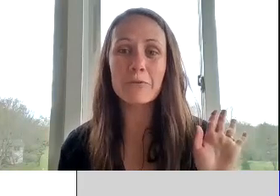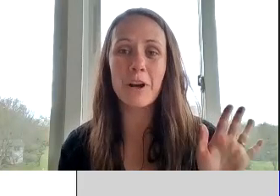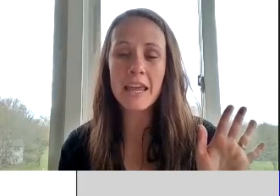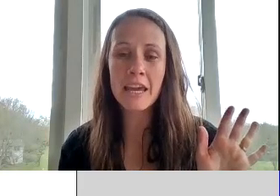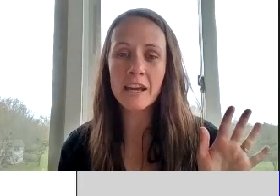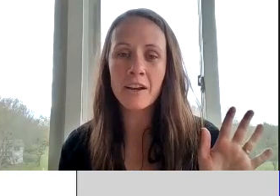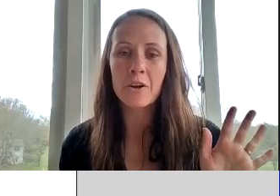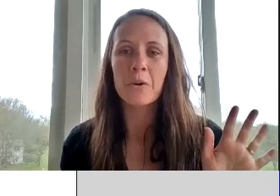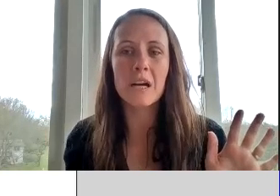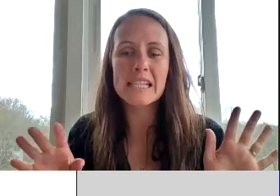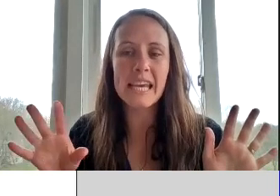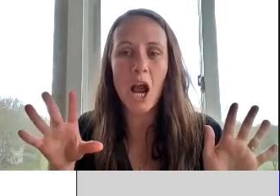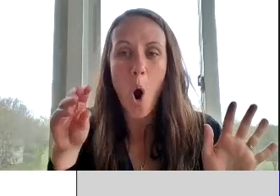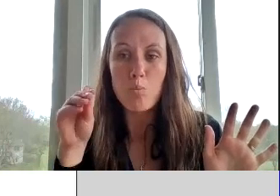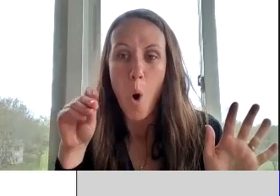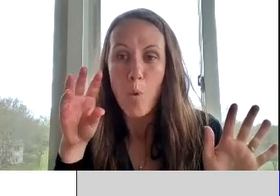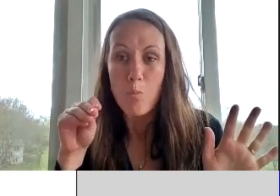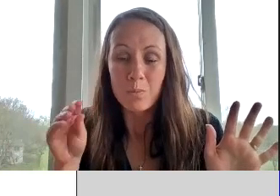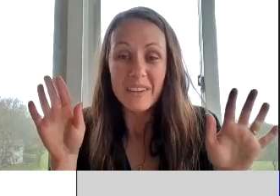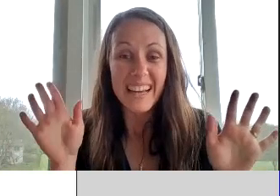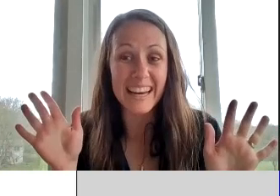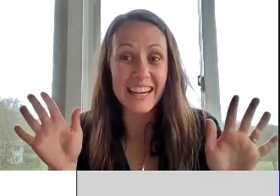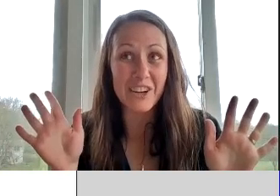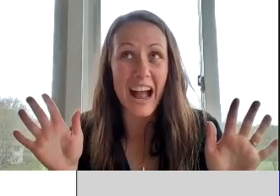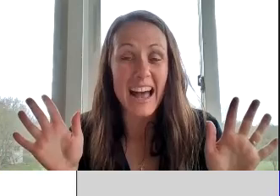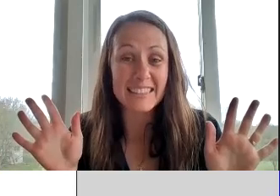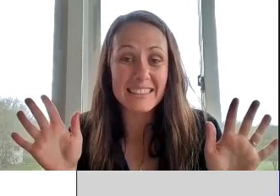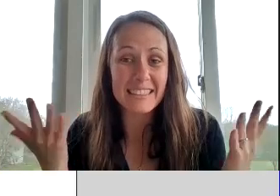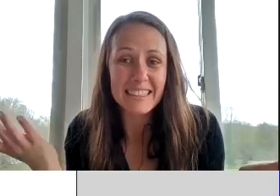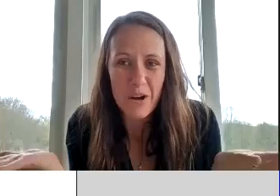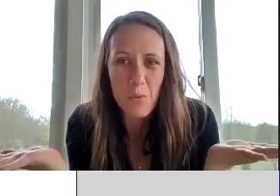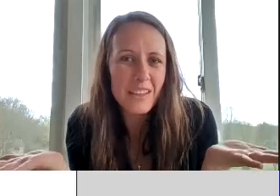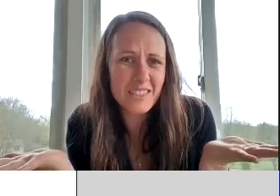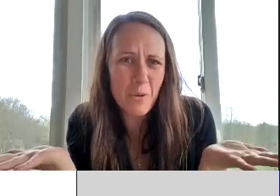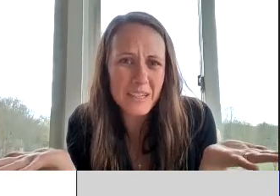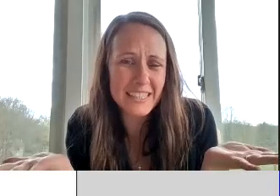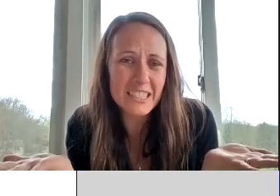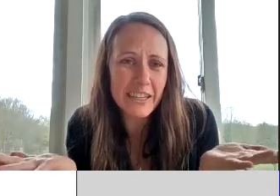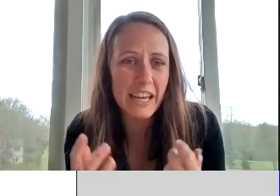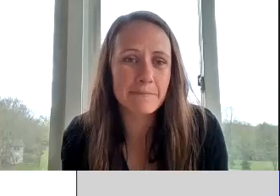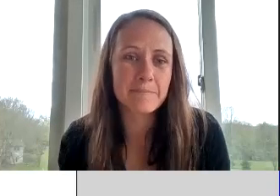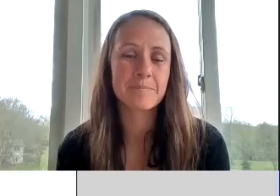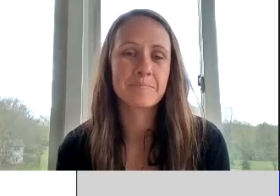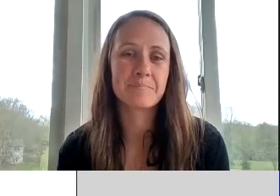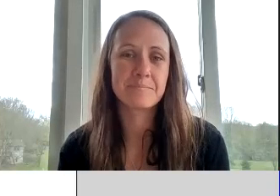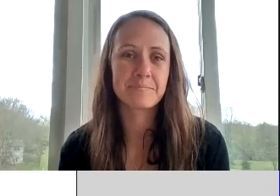Is he running or is he eating grass? What's the horse